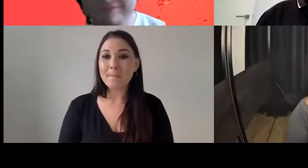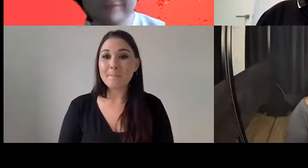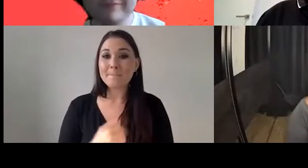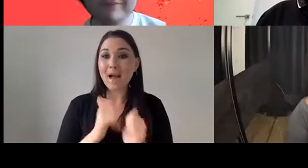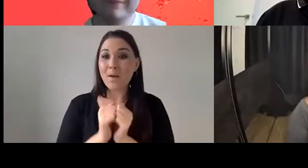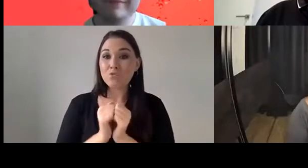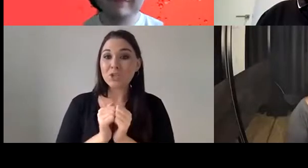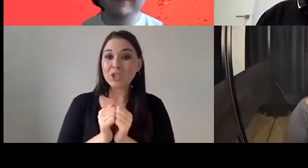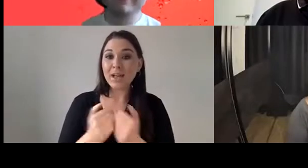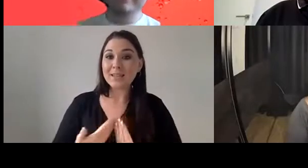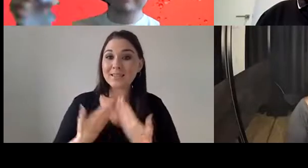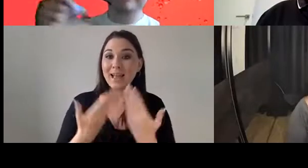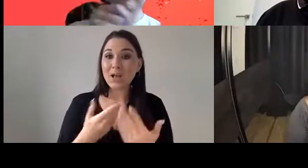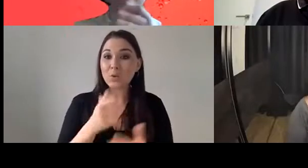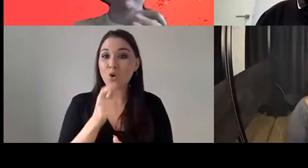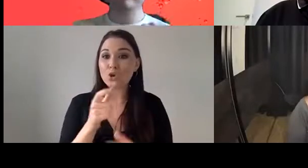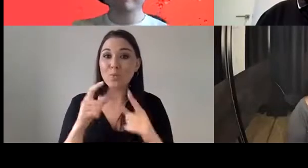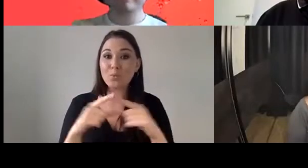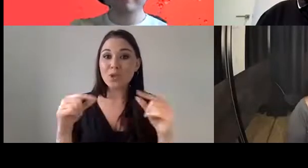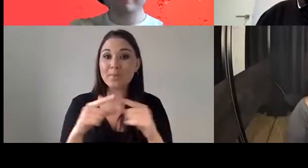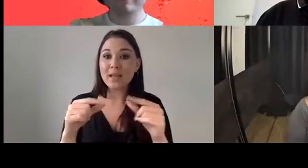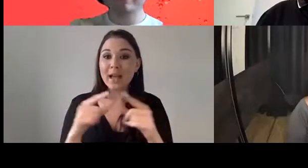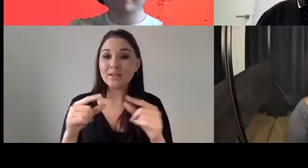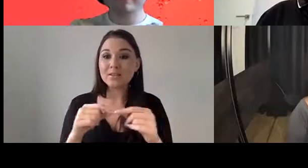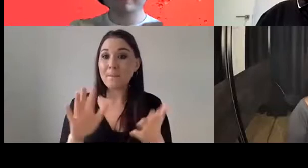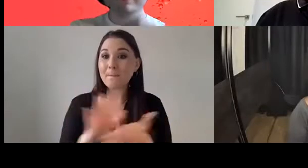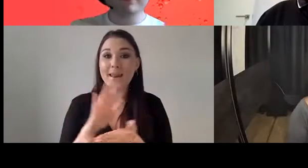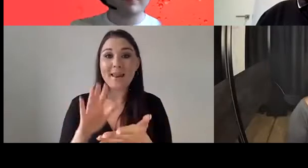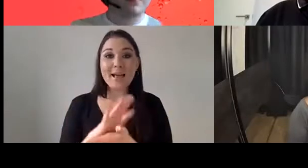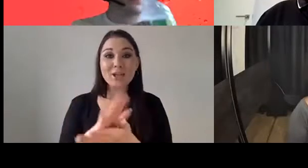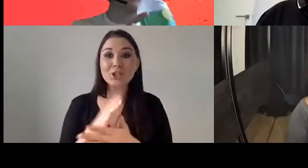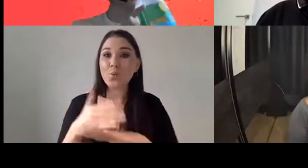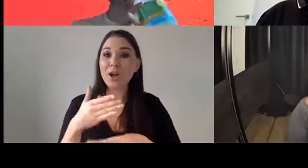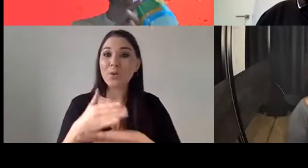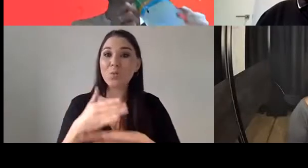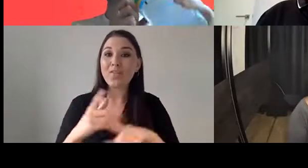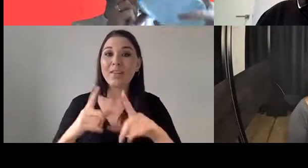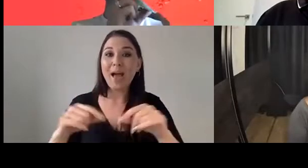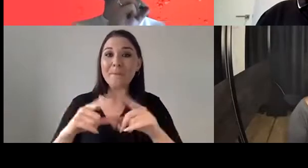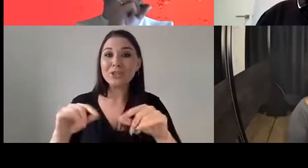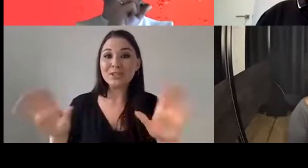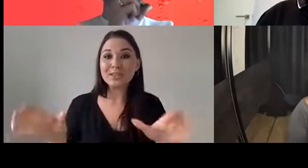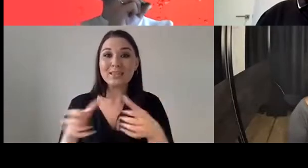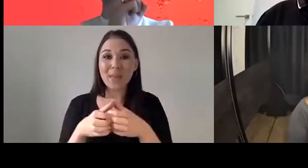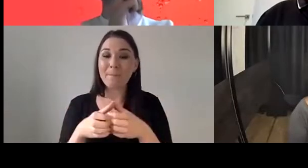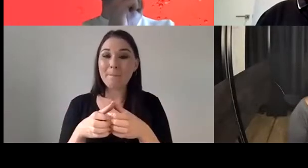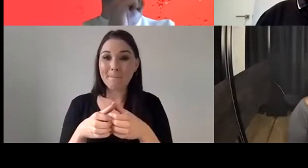words about subtitles. I had the pleasure of working with the captions team last year a little bit on a video player feature.